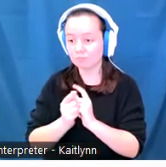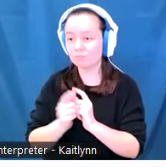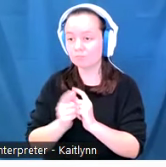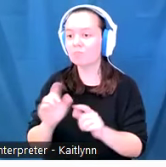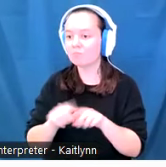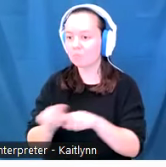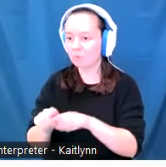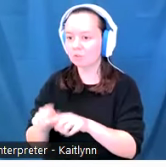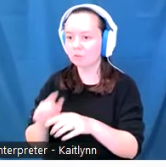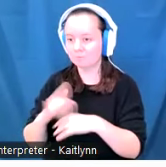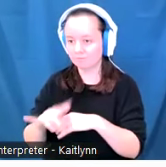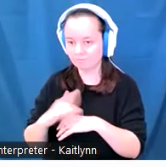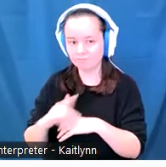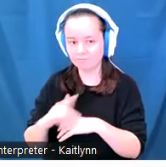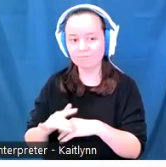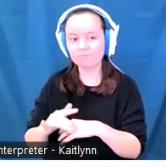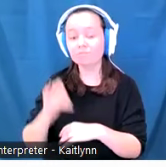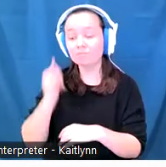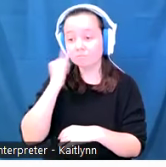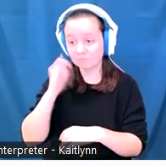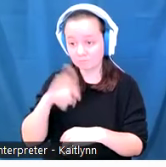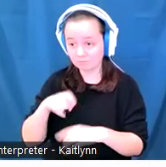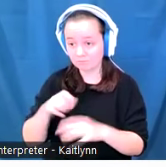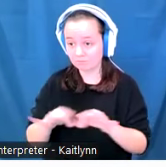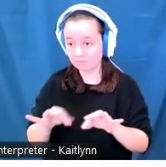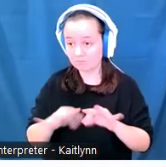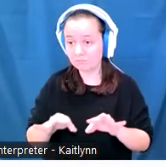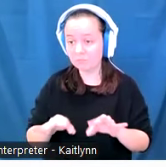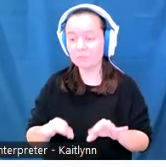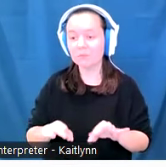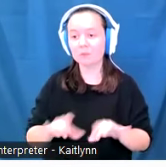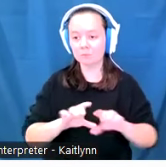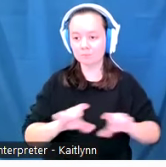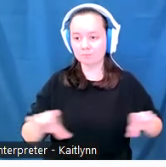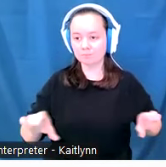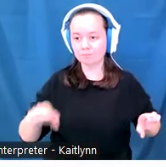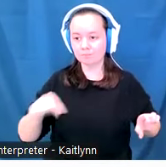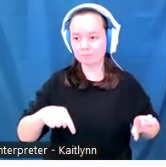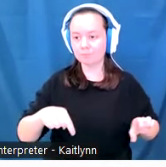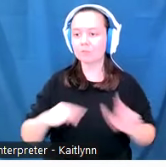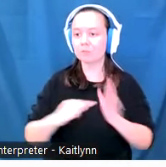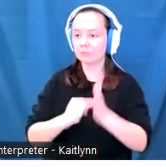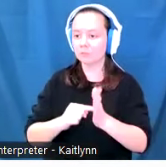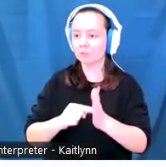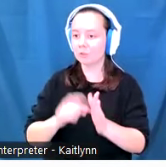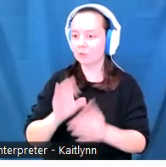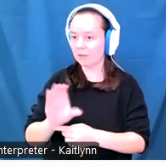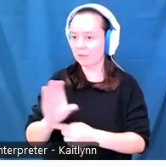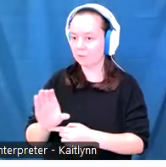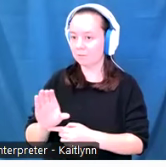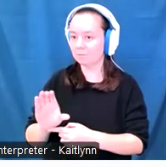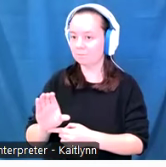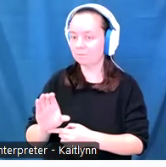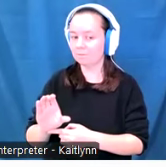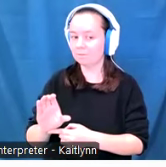attendees will need to select the Show Captions button on the bottom toolbar. This will cause the button to change and now read Hide Captions.